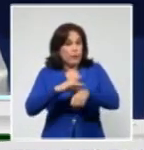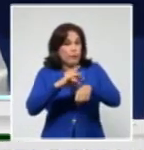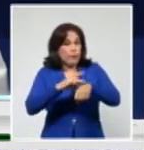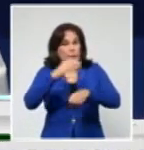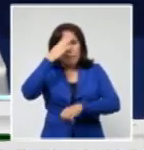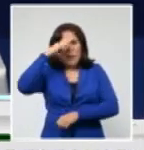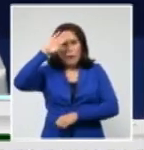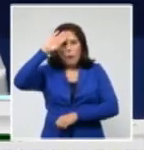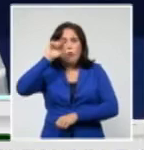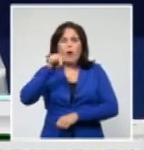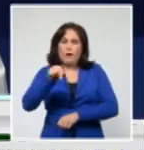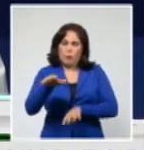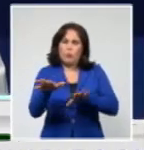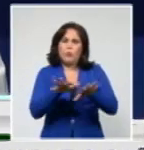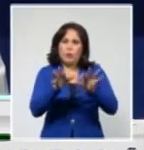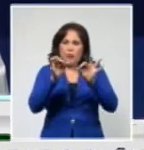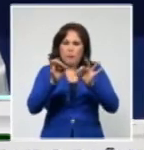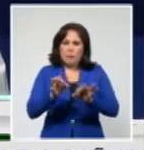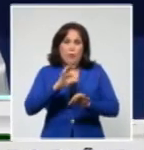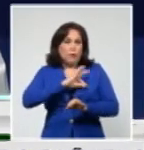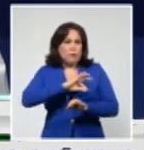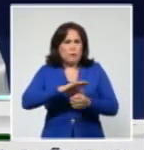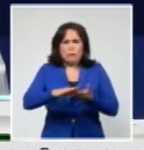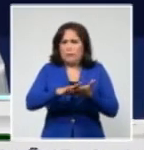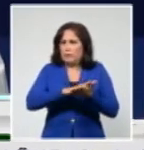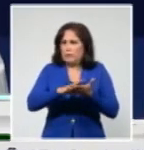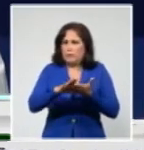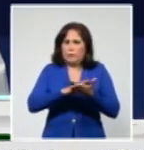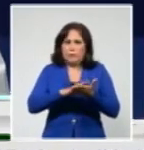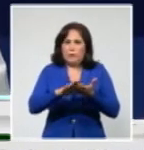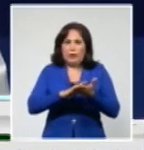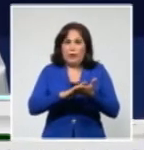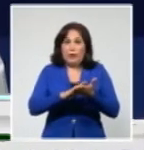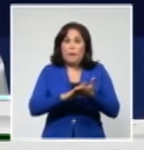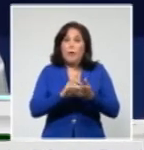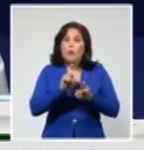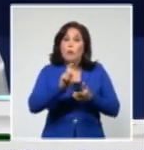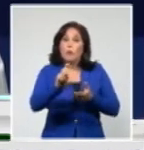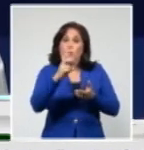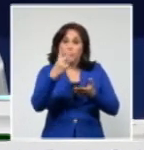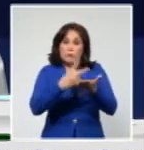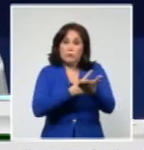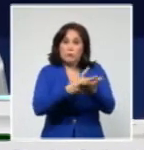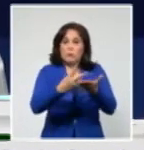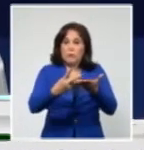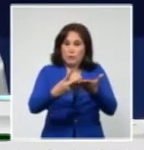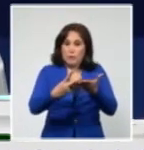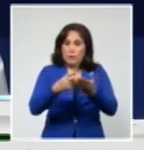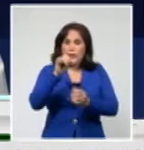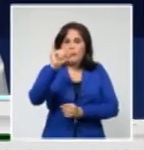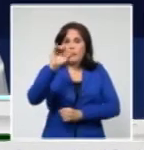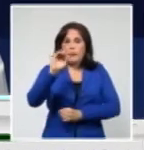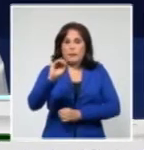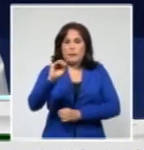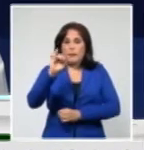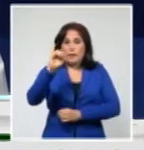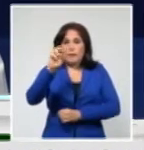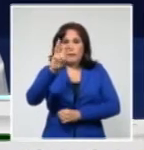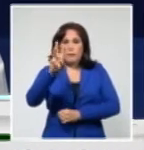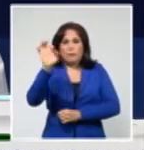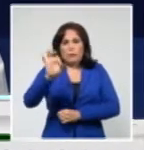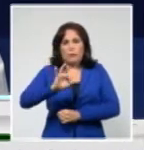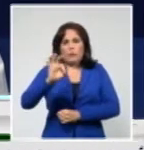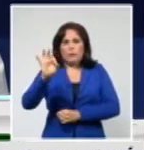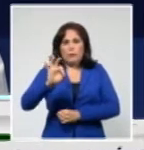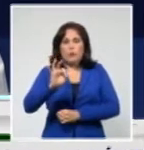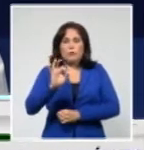between 20 and 39 years of age. 16 cases are between 40 and 59, and 3 are over